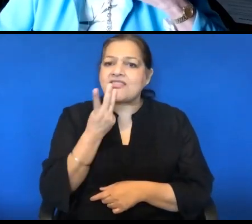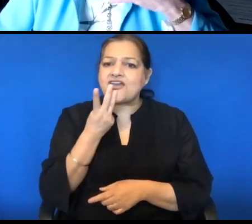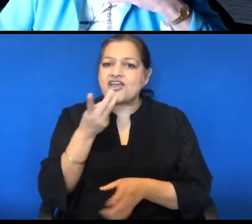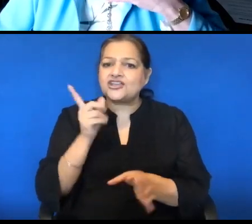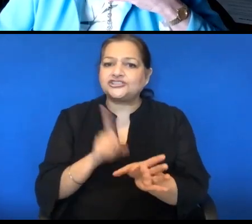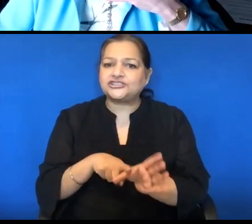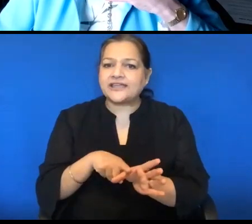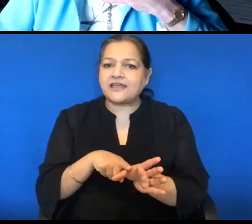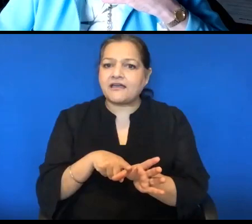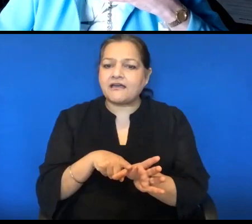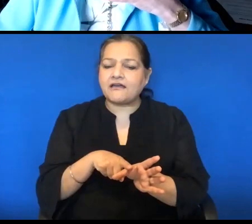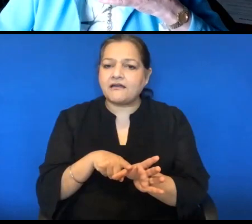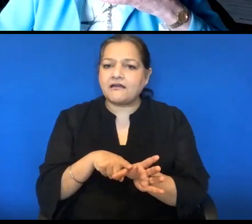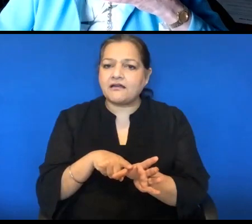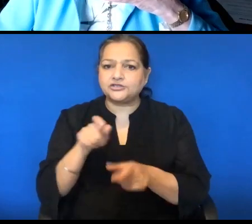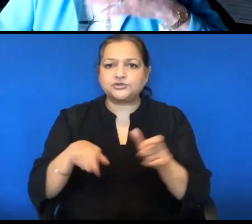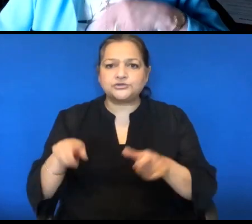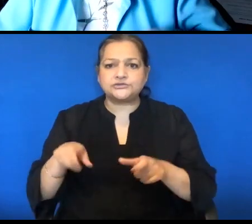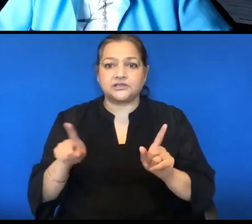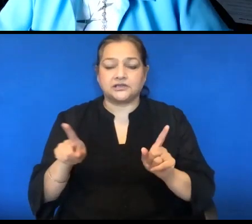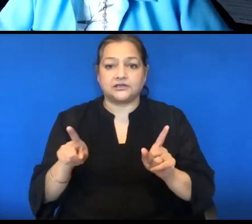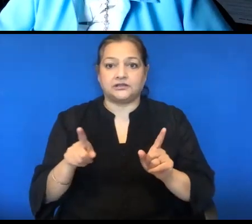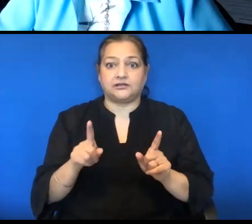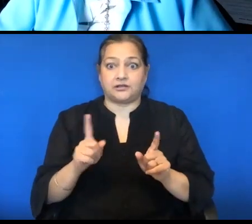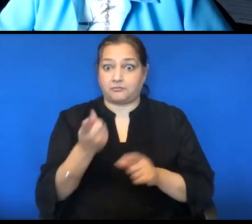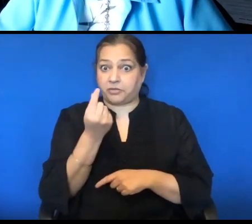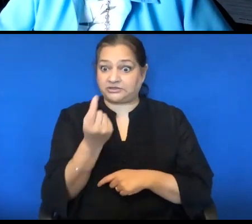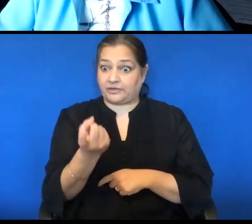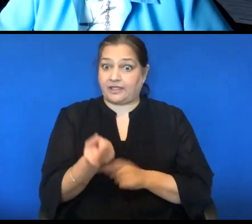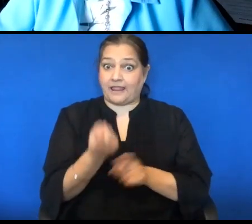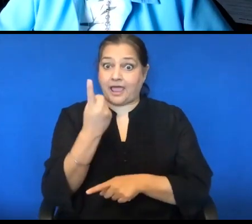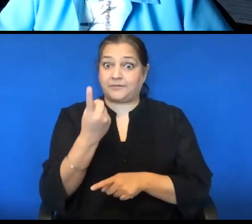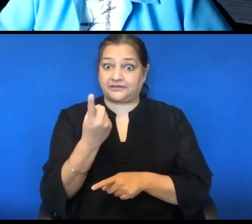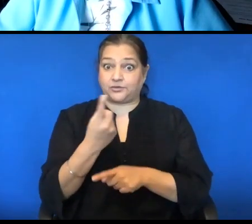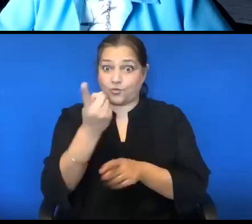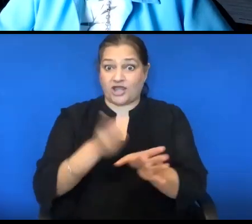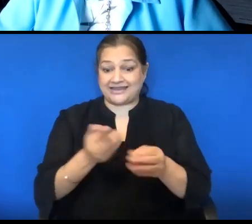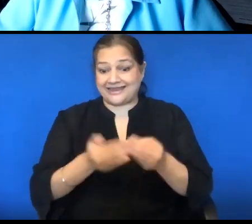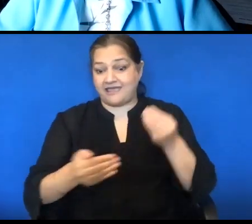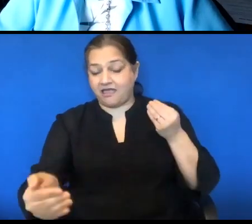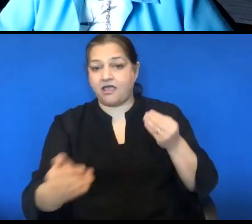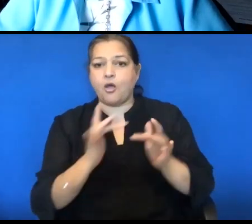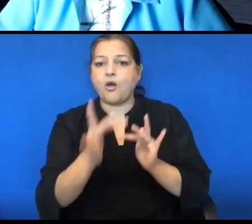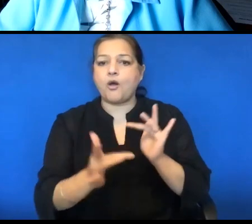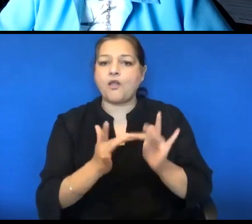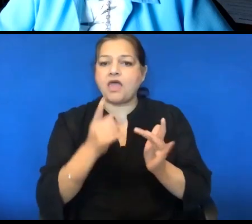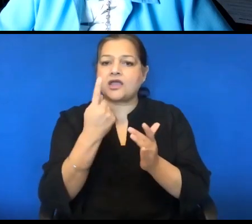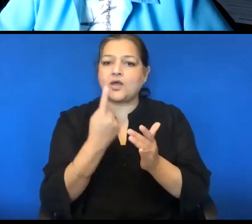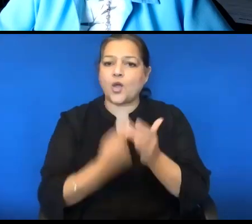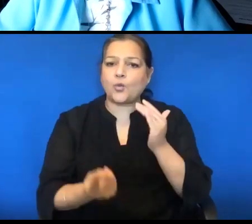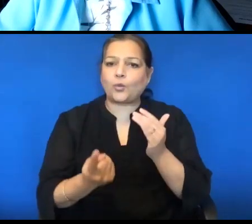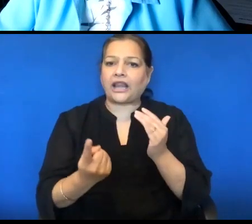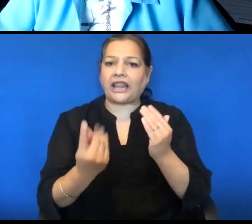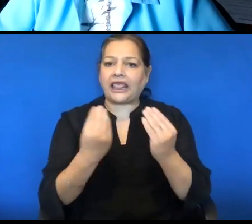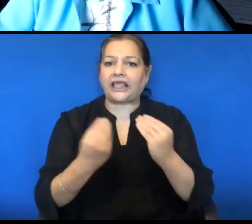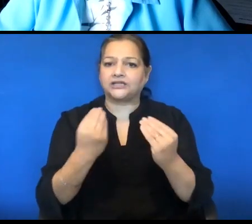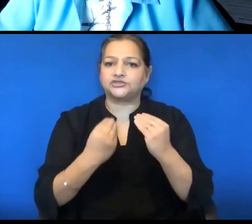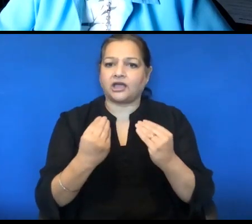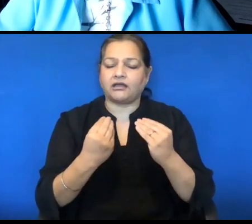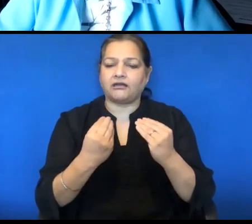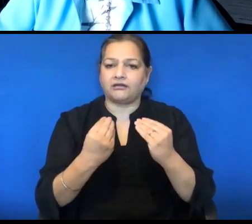facing potentially online only lectures for the next year, as some universities have had, but there are also students